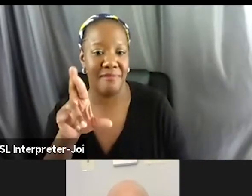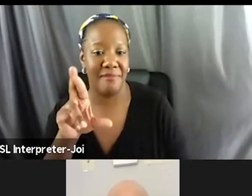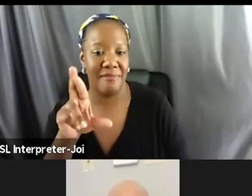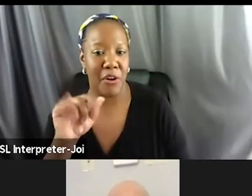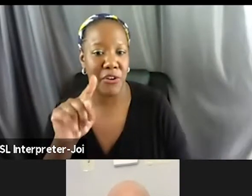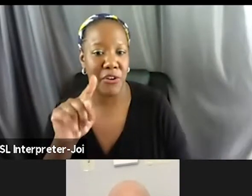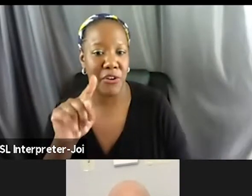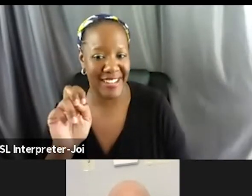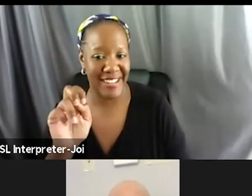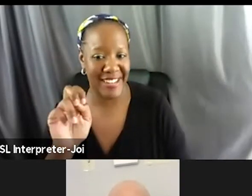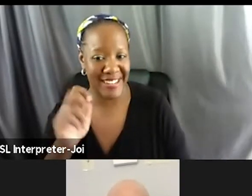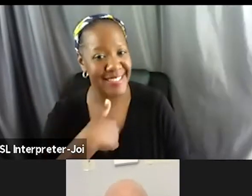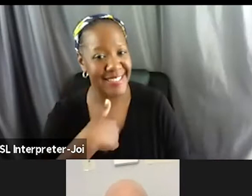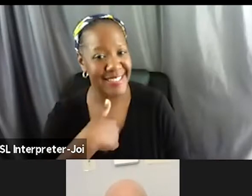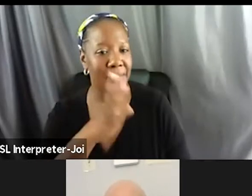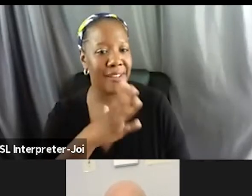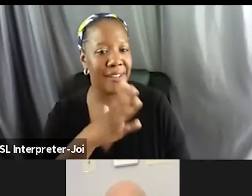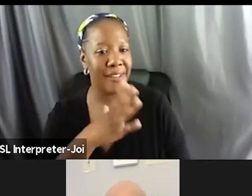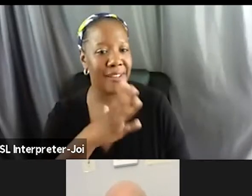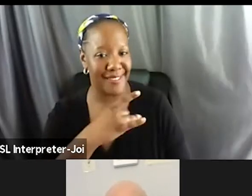I would like to share a story.